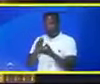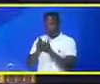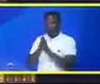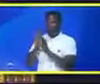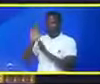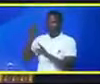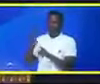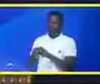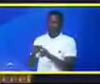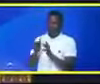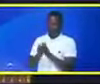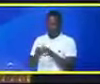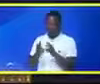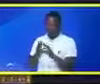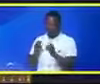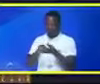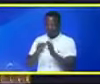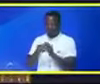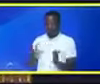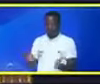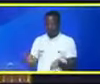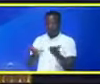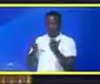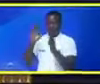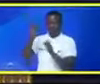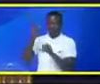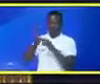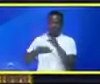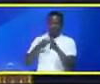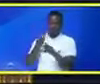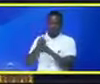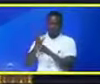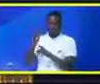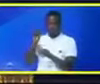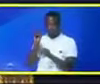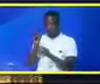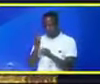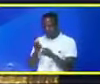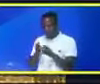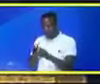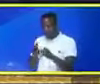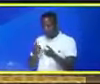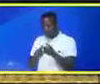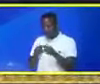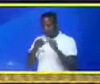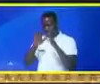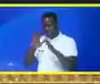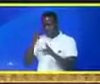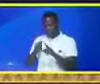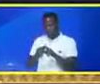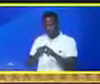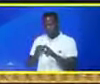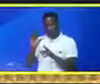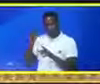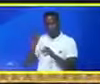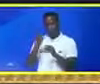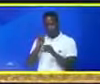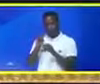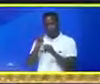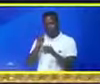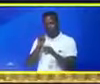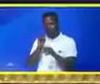his method to lift his word, his method to bless his word, his method to elevate his